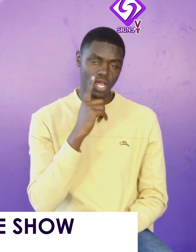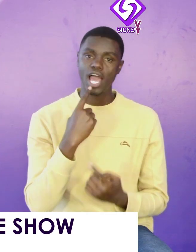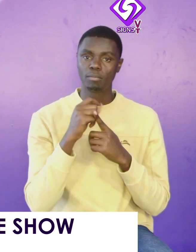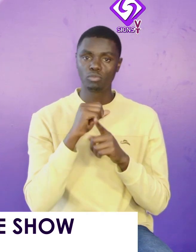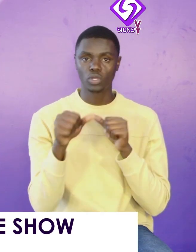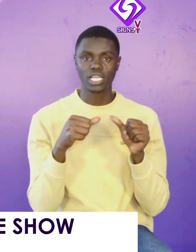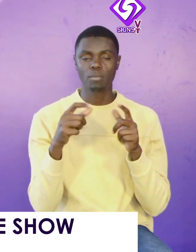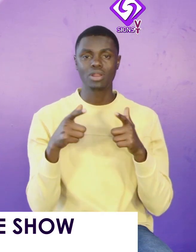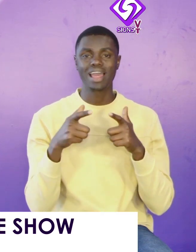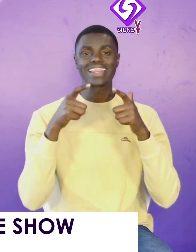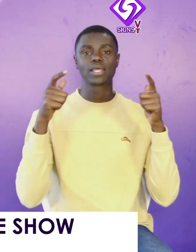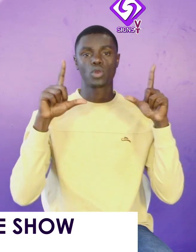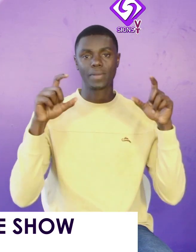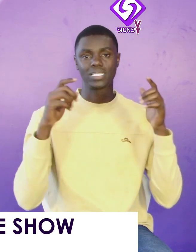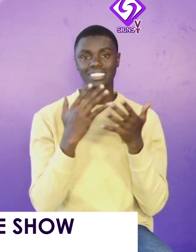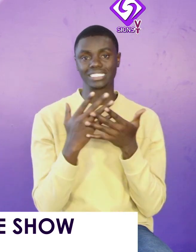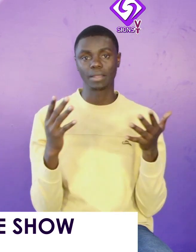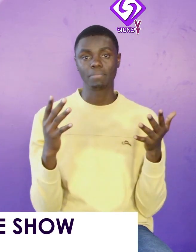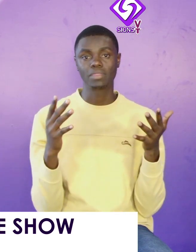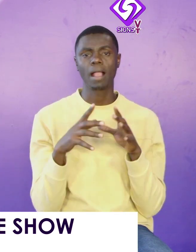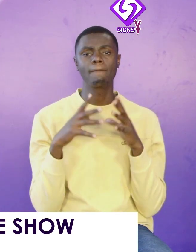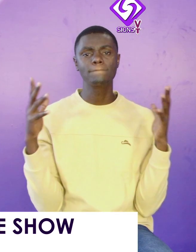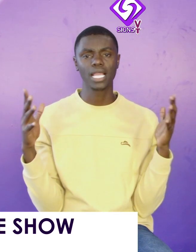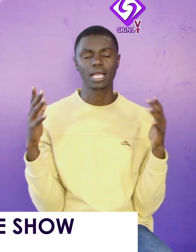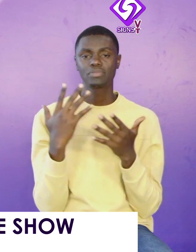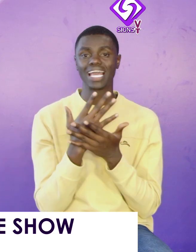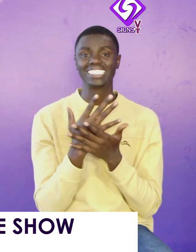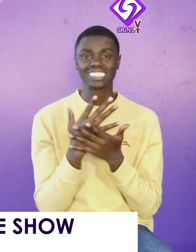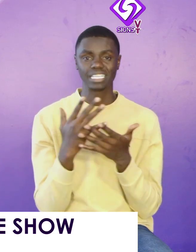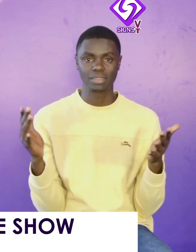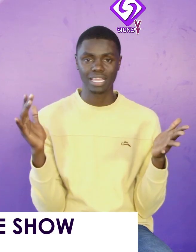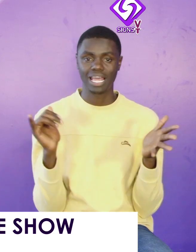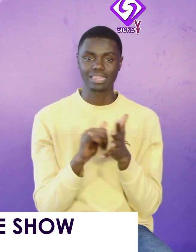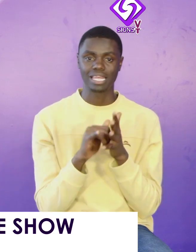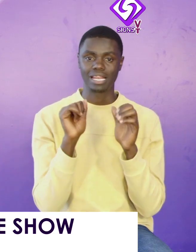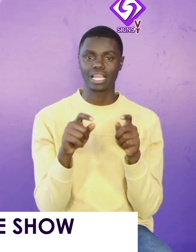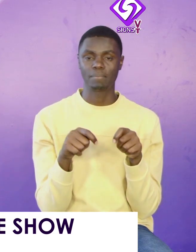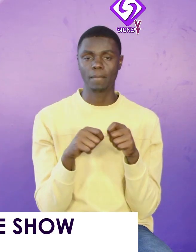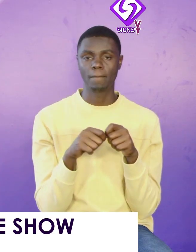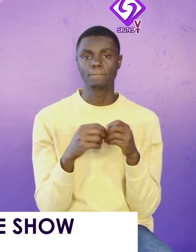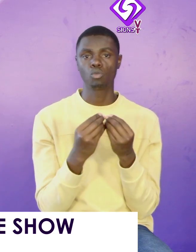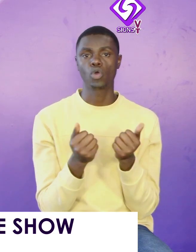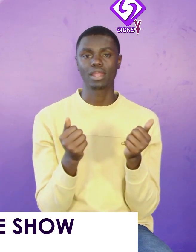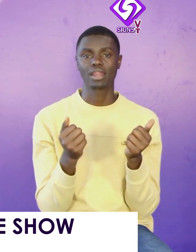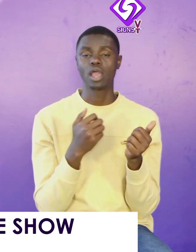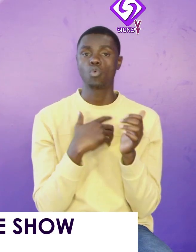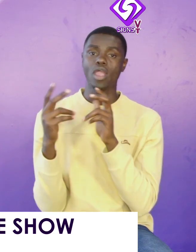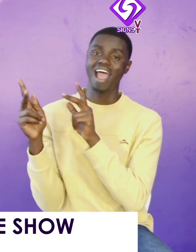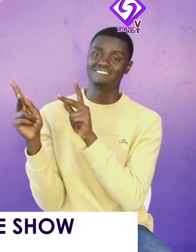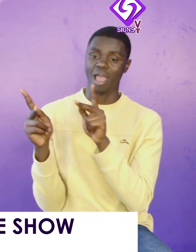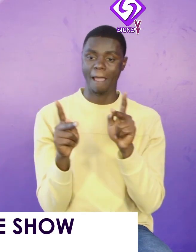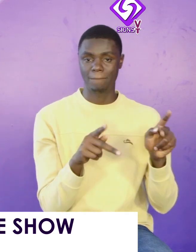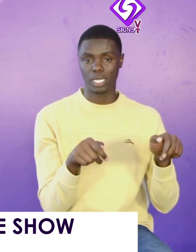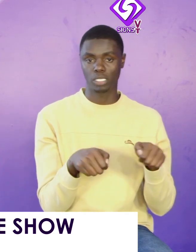the broader picture, something bigger. Something that can be broken. There is a pattern. There is a pattern that you can